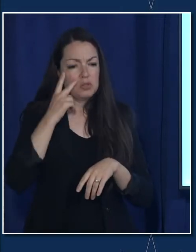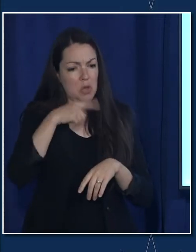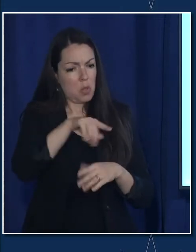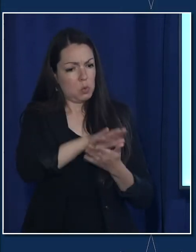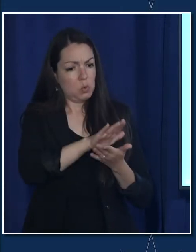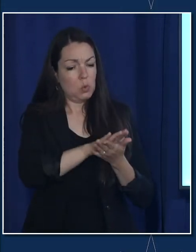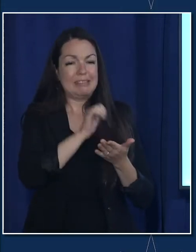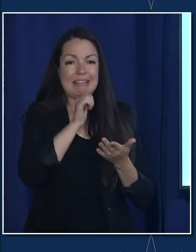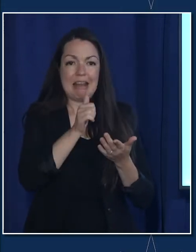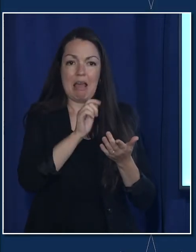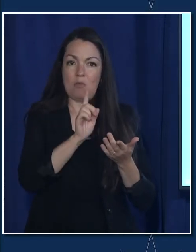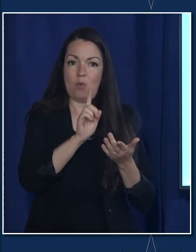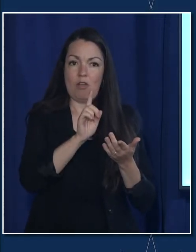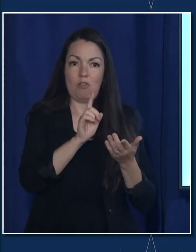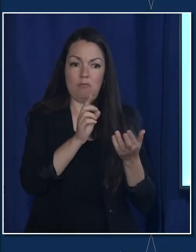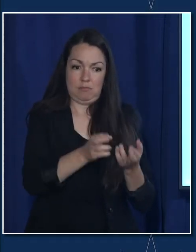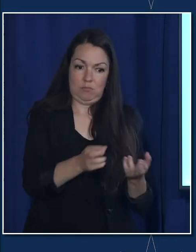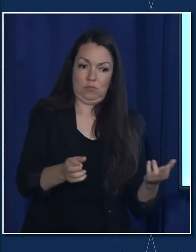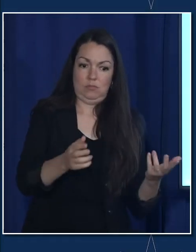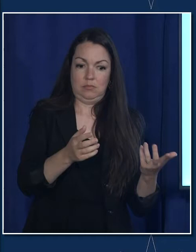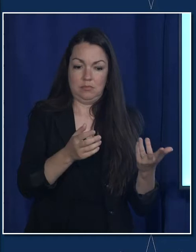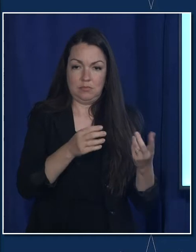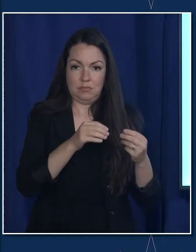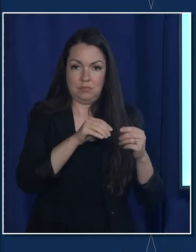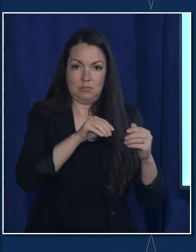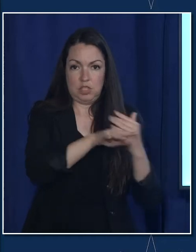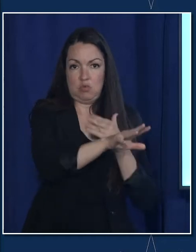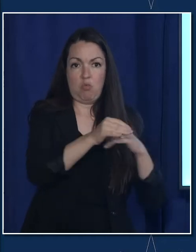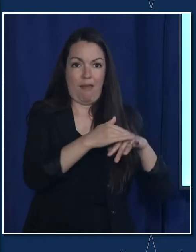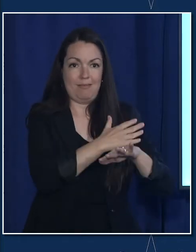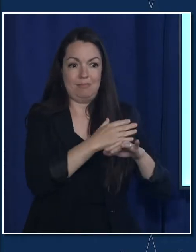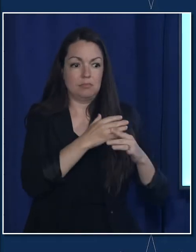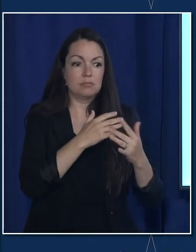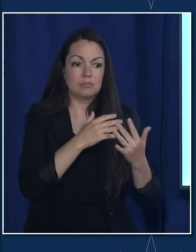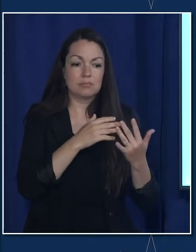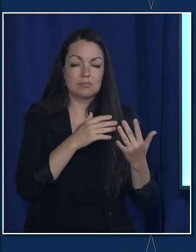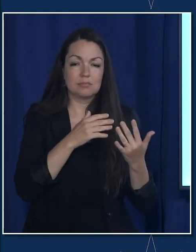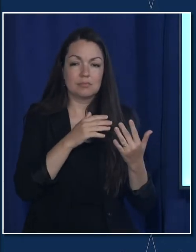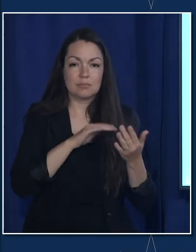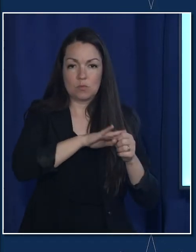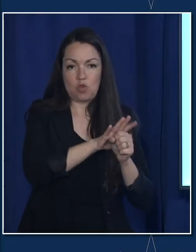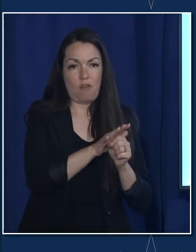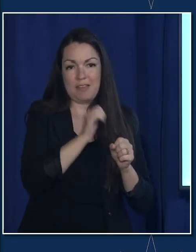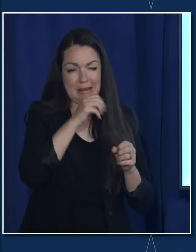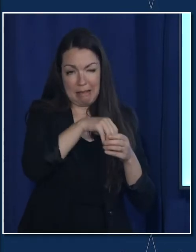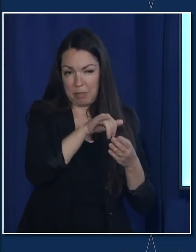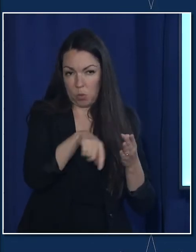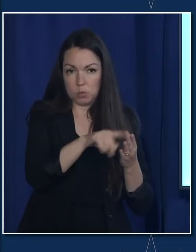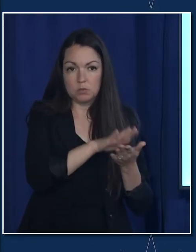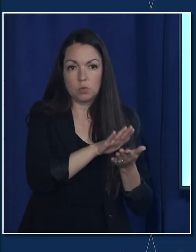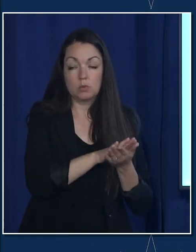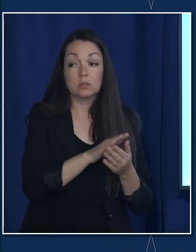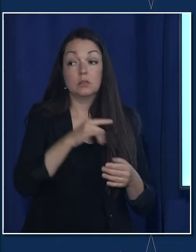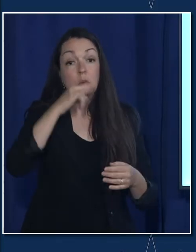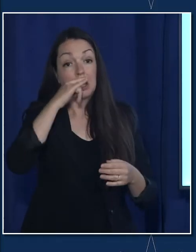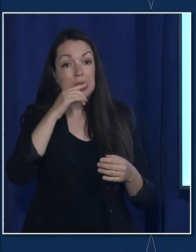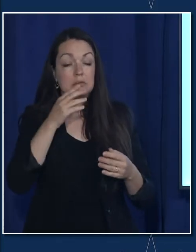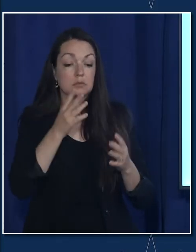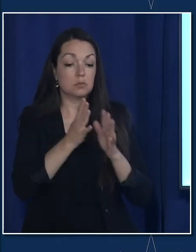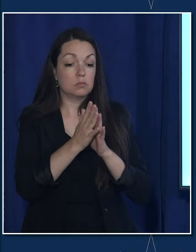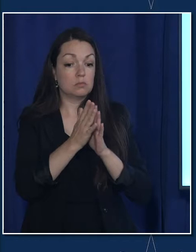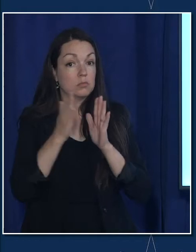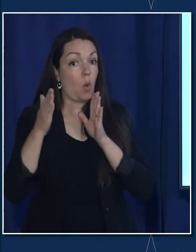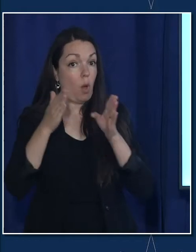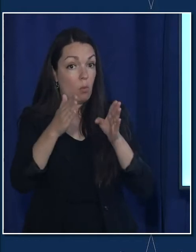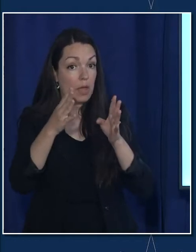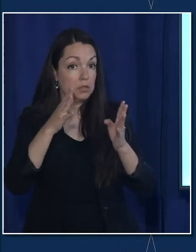major sources of transmission among kids. And so when kids are in hallways and passing through, they should have